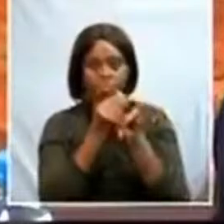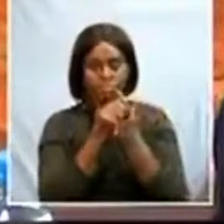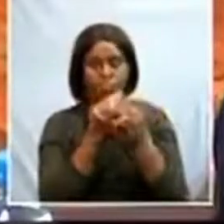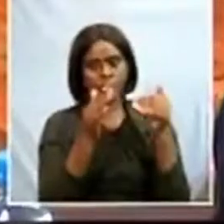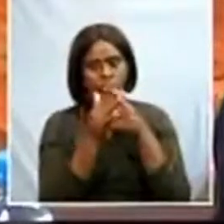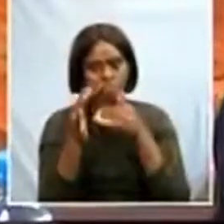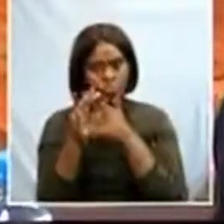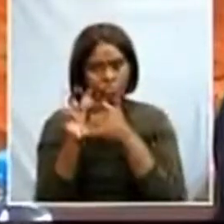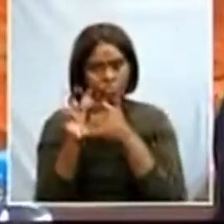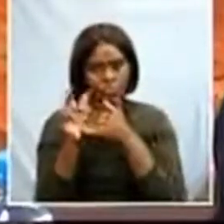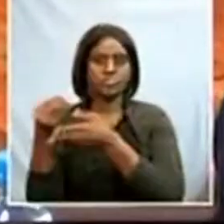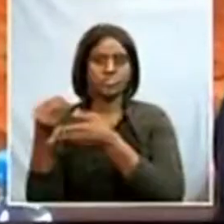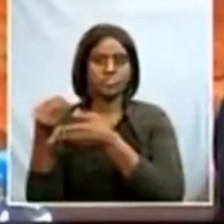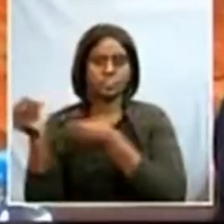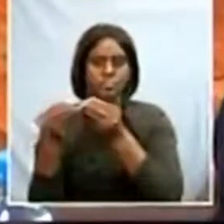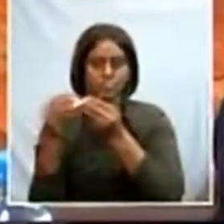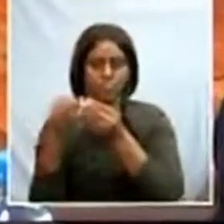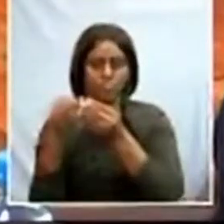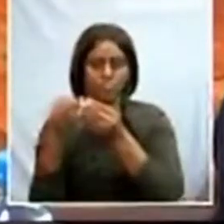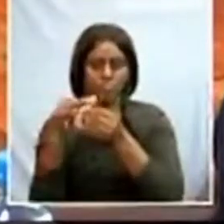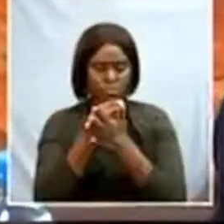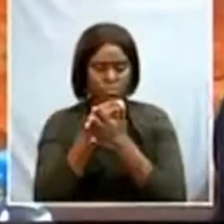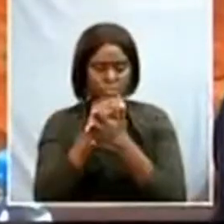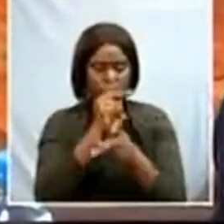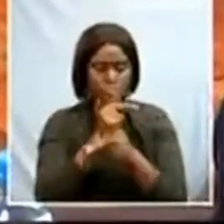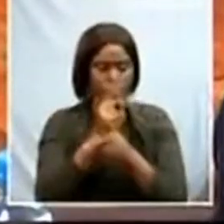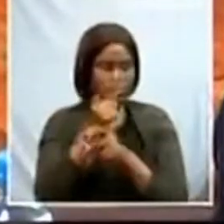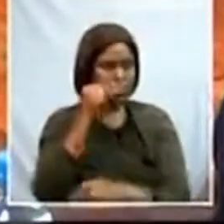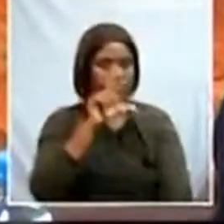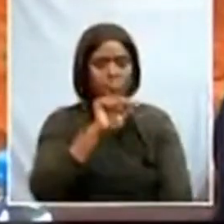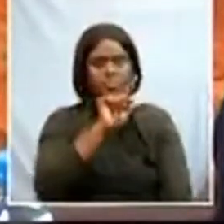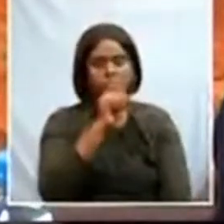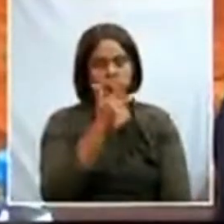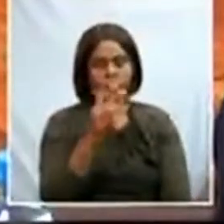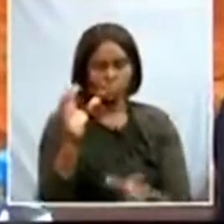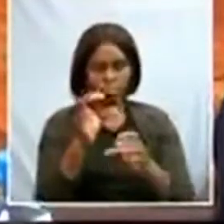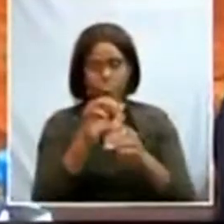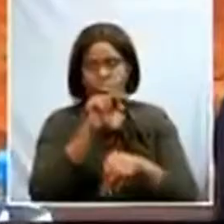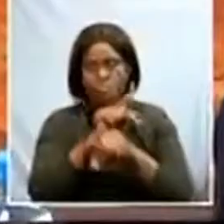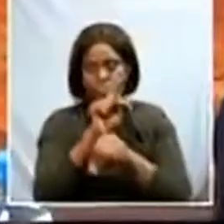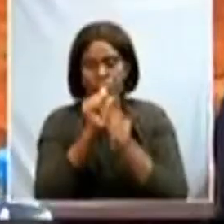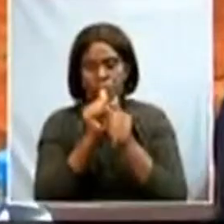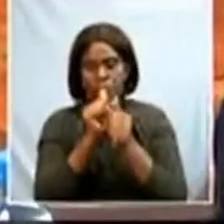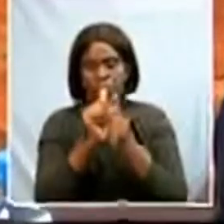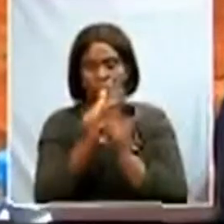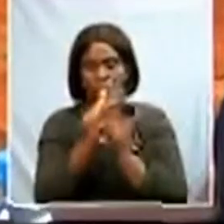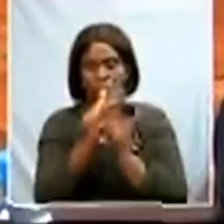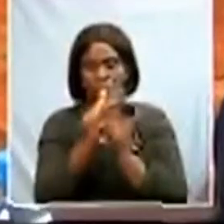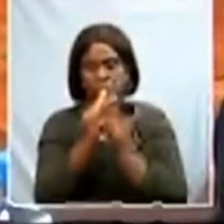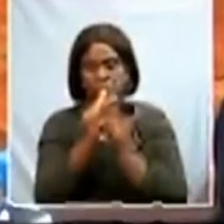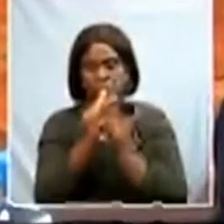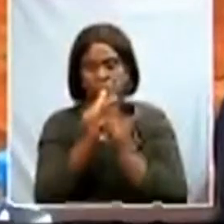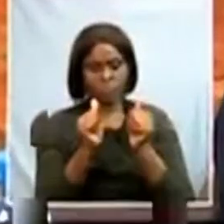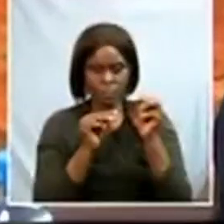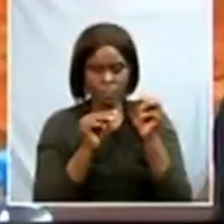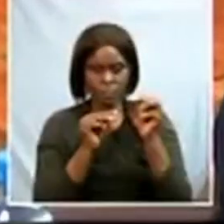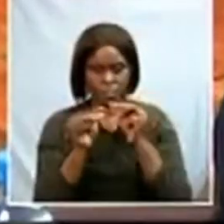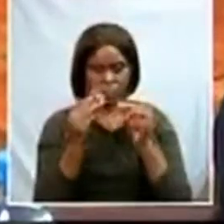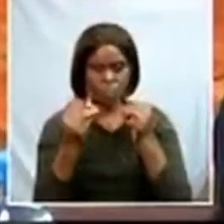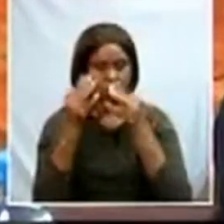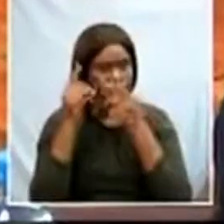against expenditure were funds reserved for 2023 community projects that were ongoing. Action taken, management wishes to